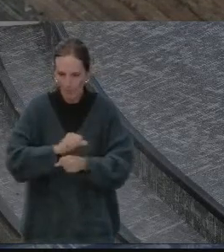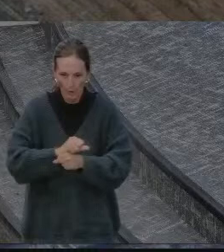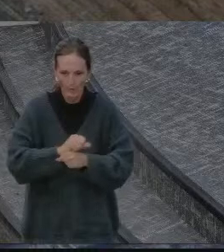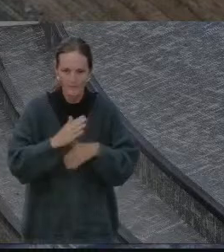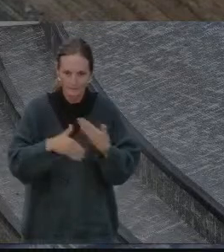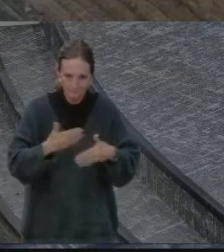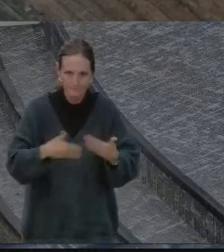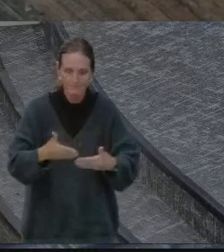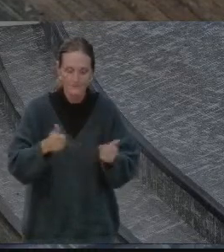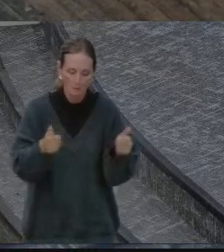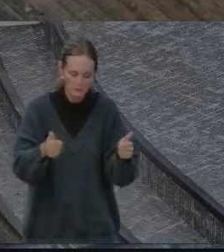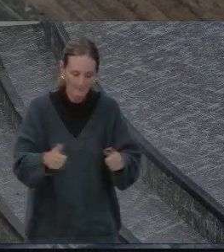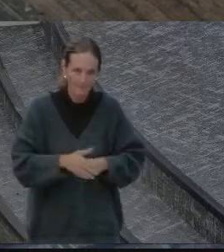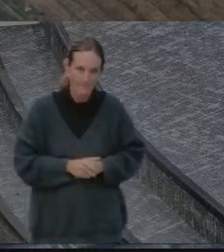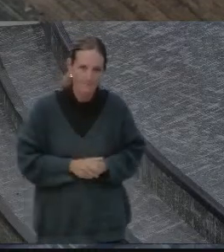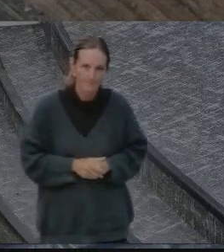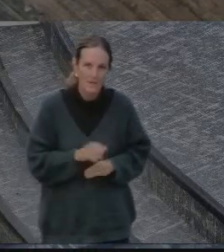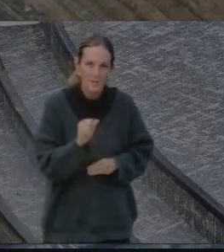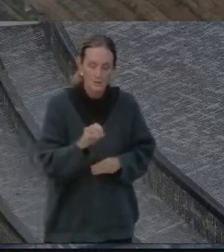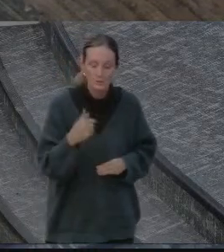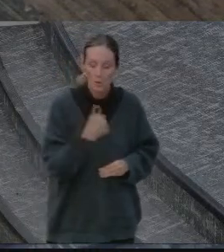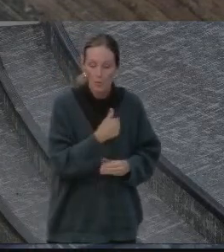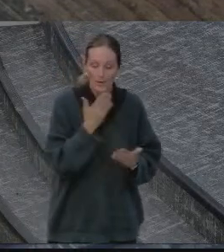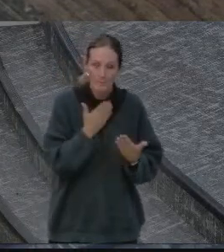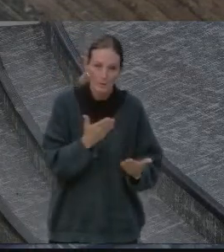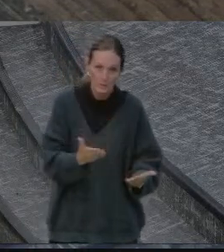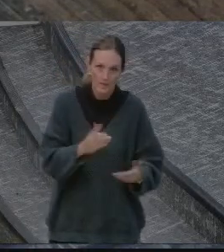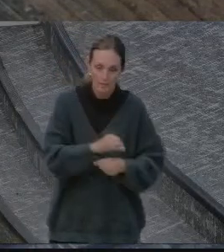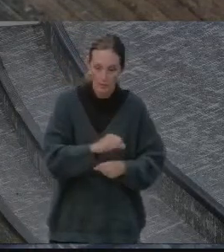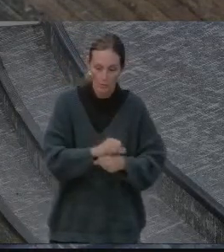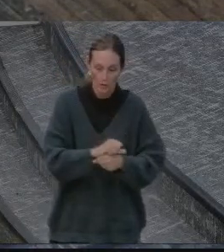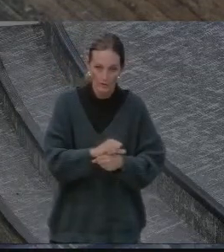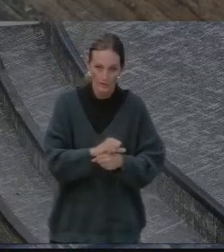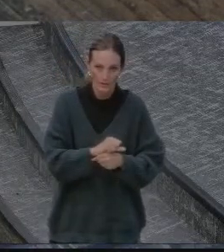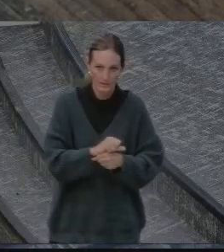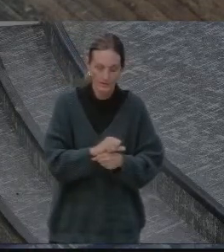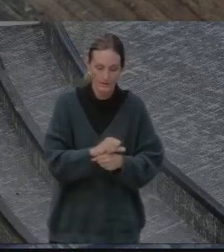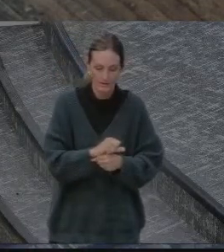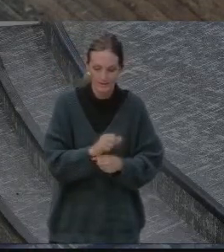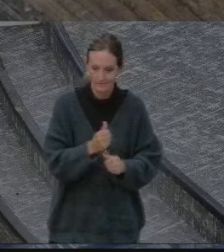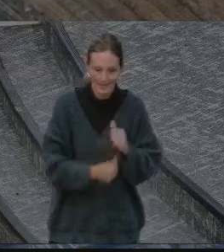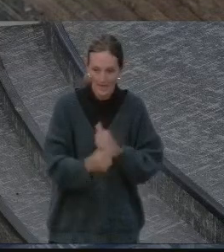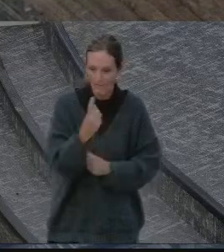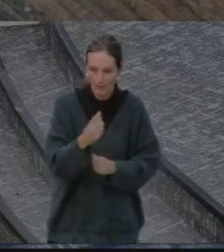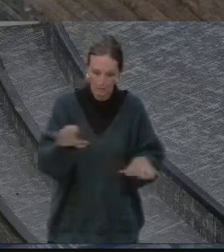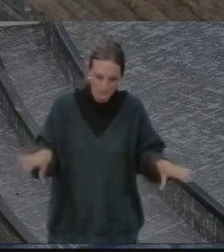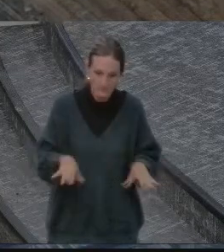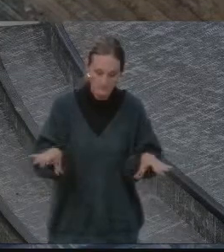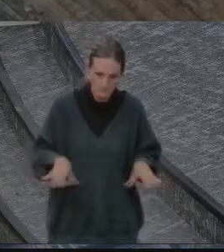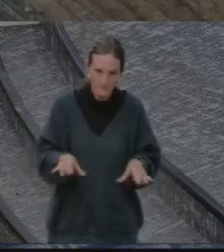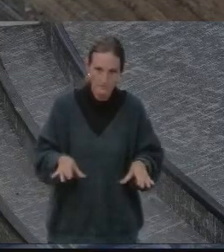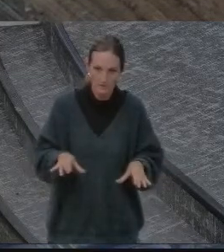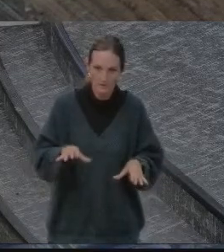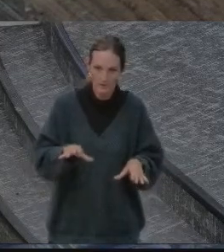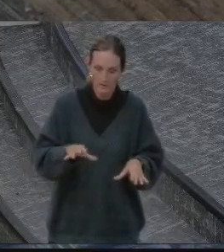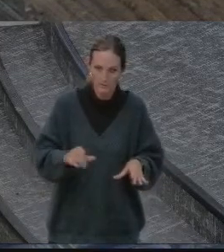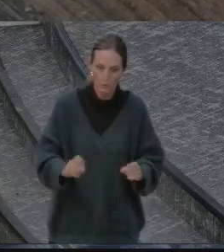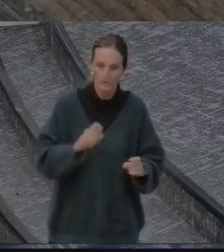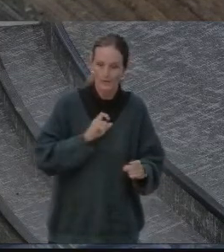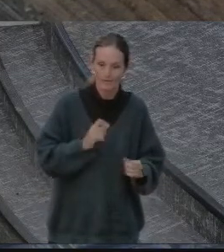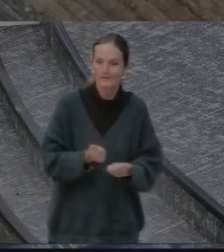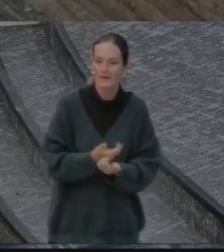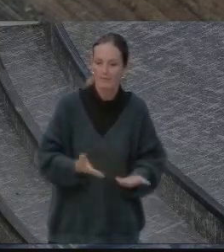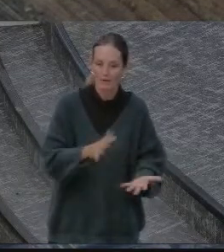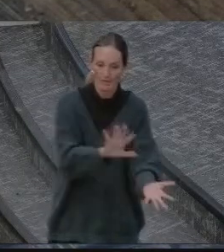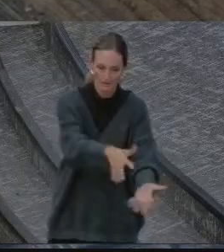we really appreciate the work that everybody did to provide us everything we need. Byron was